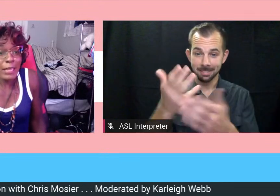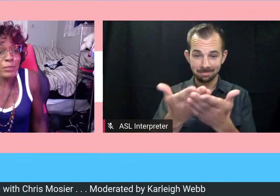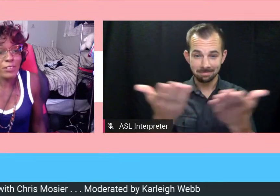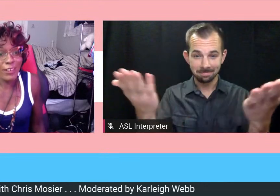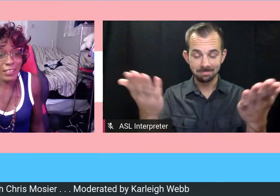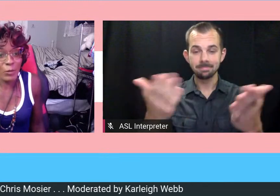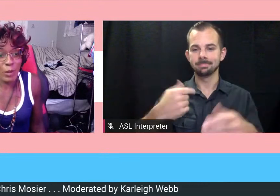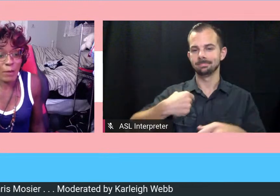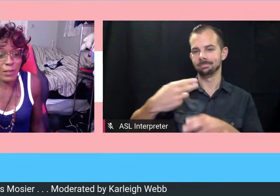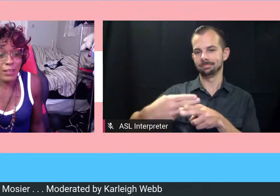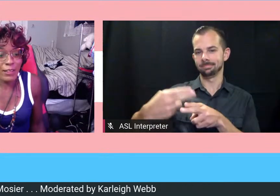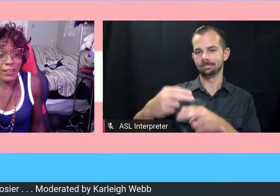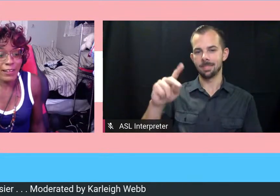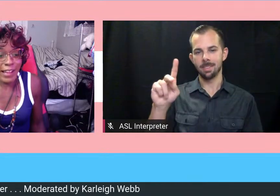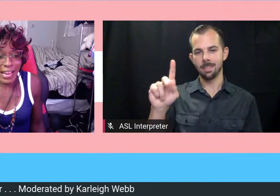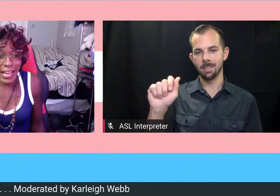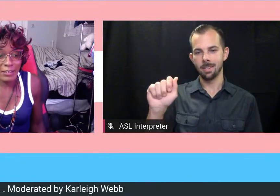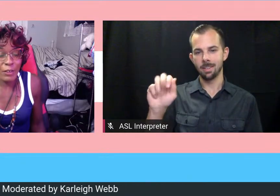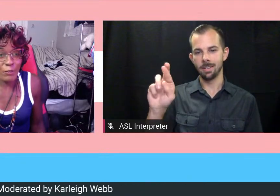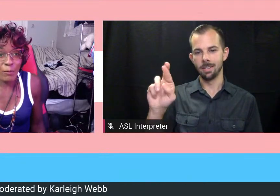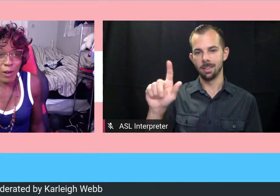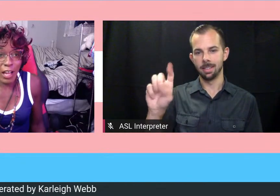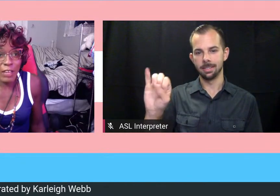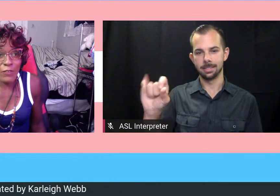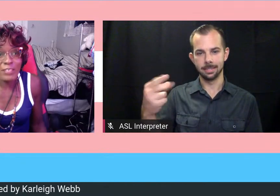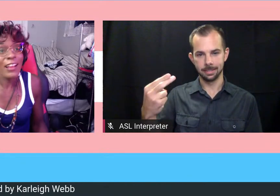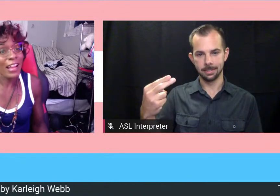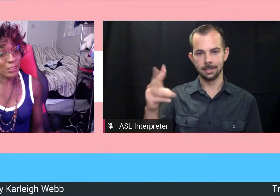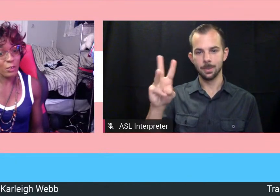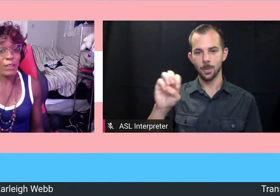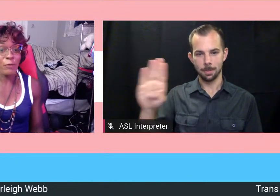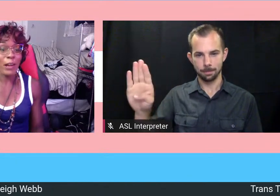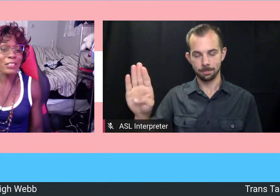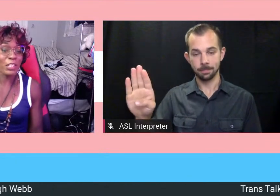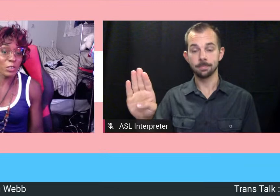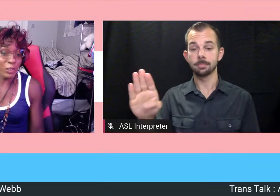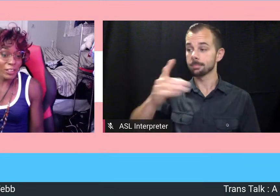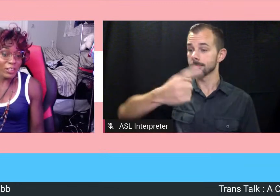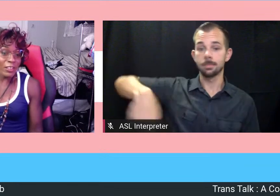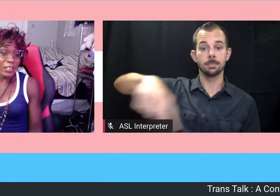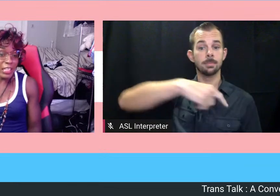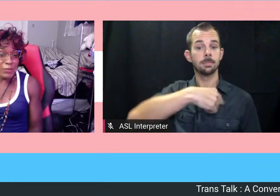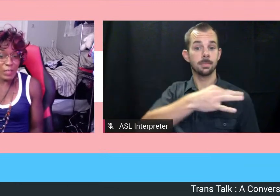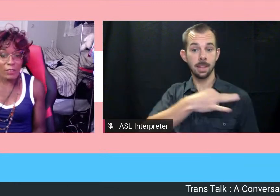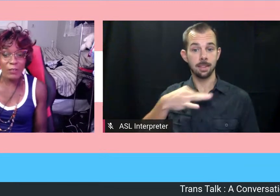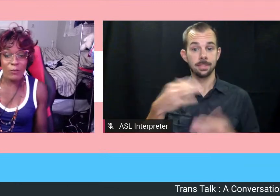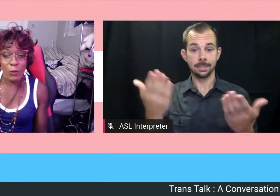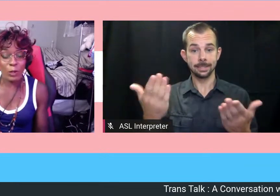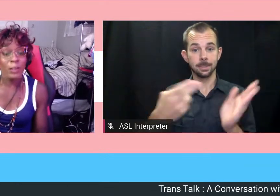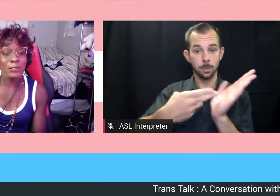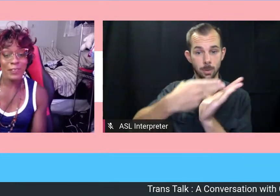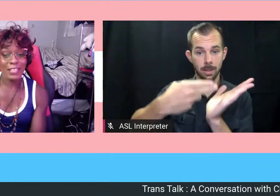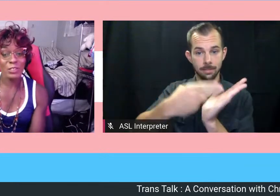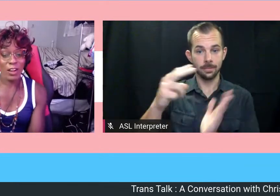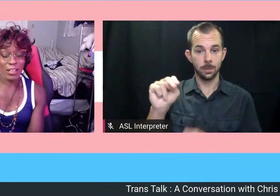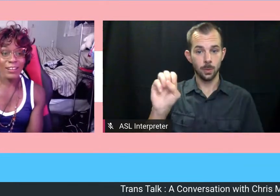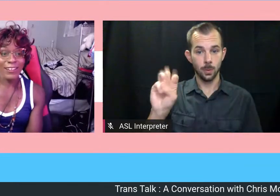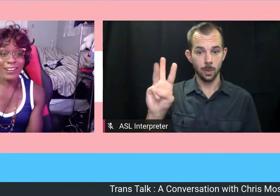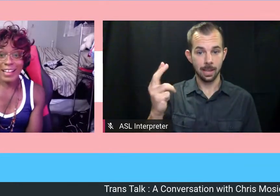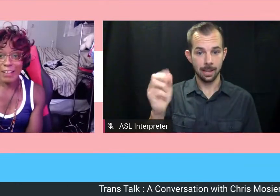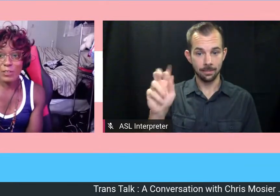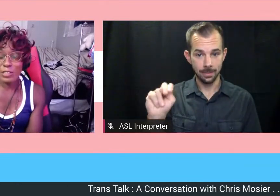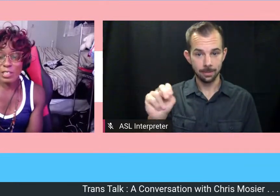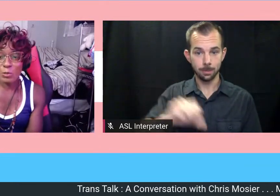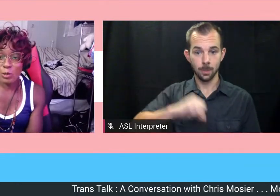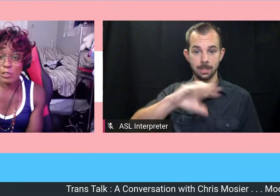My name is Karleigh Webb, and from all of us at the New Haven Pride Center, good evening for Trans Talk,